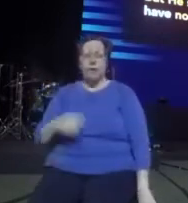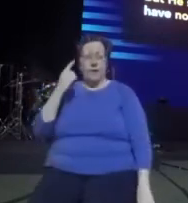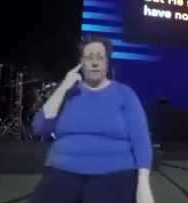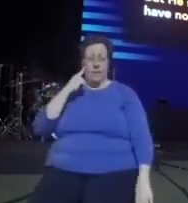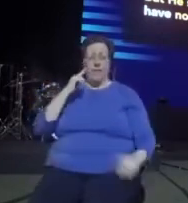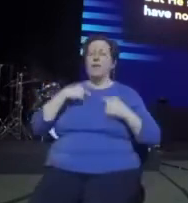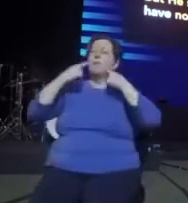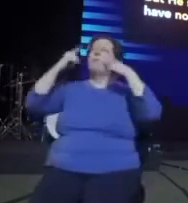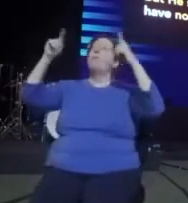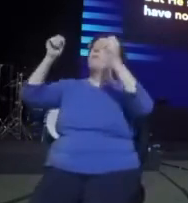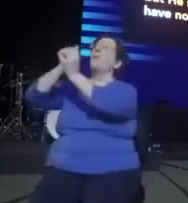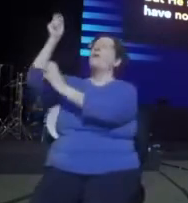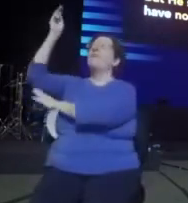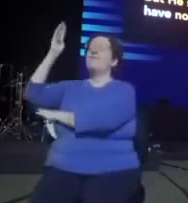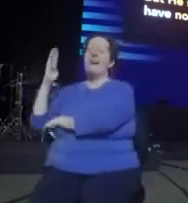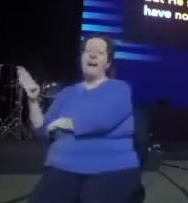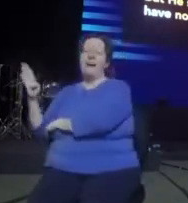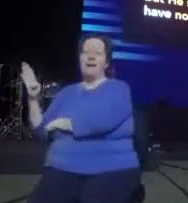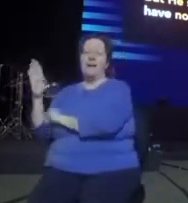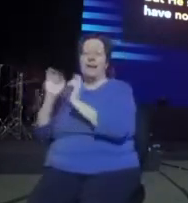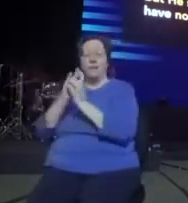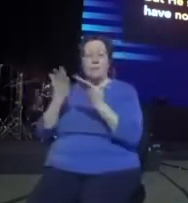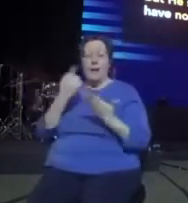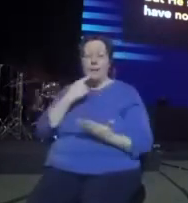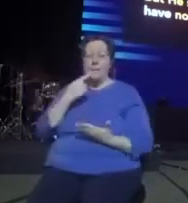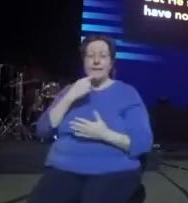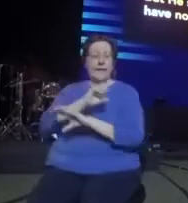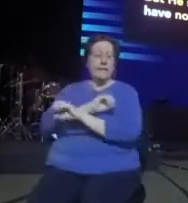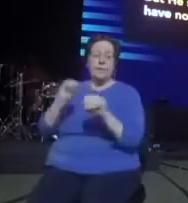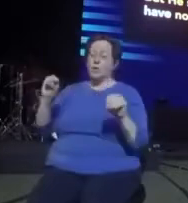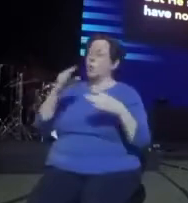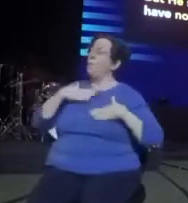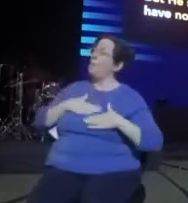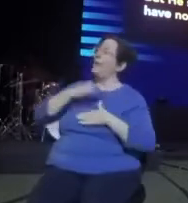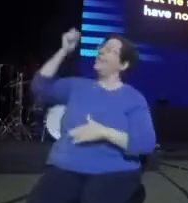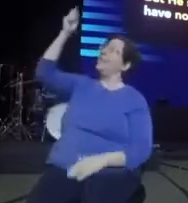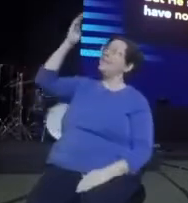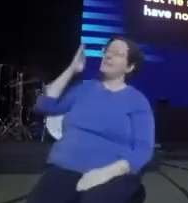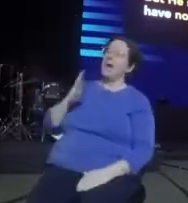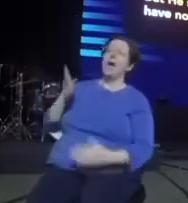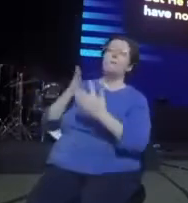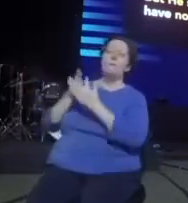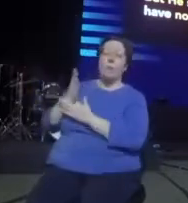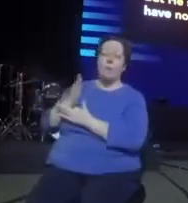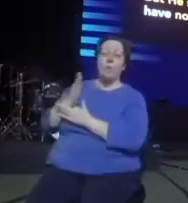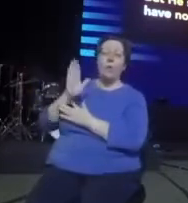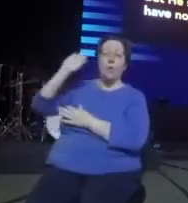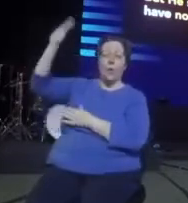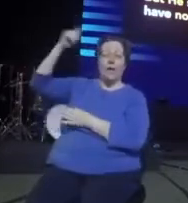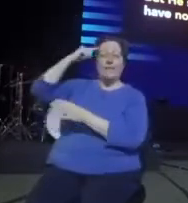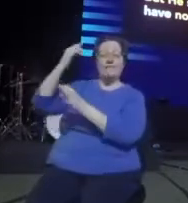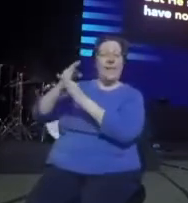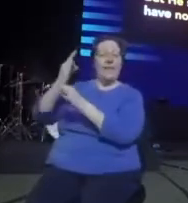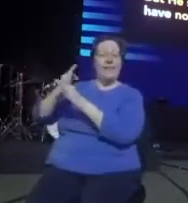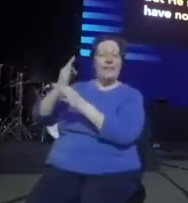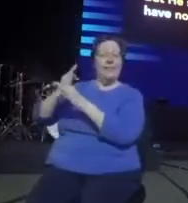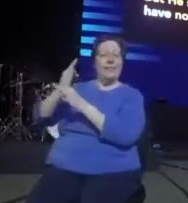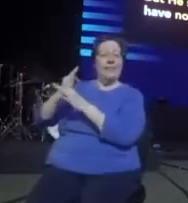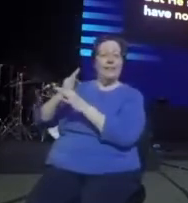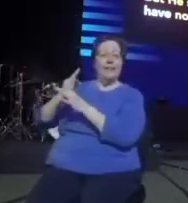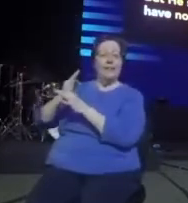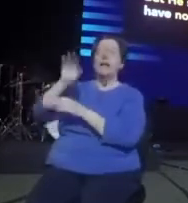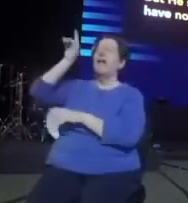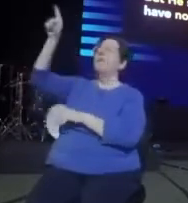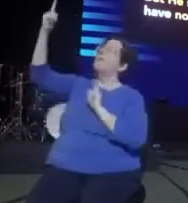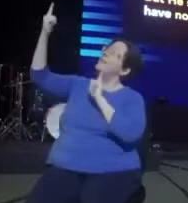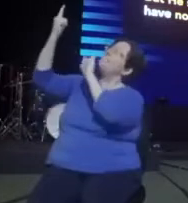get anywhere with God, doesn't the Bible say that there's no other way to please God but by how? Faith. And he that comes